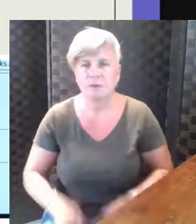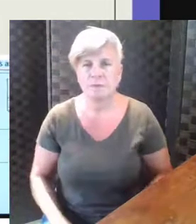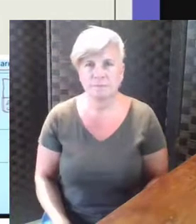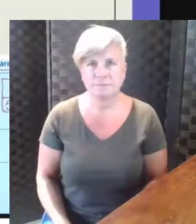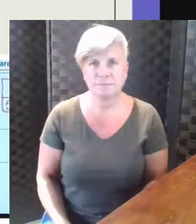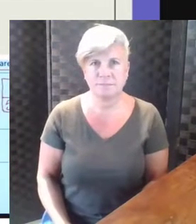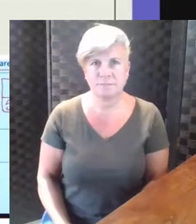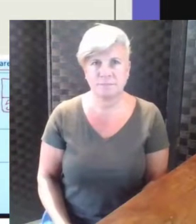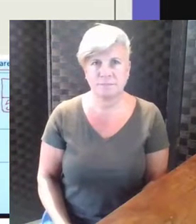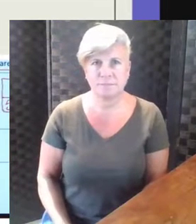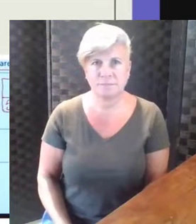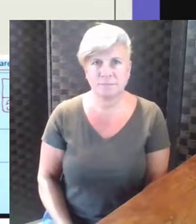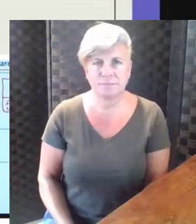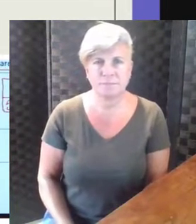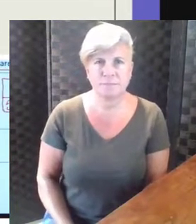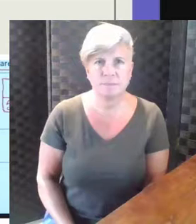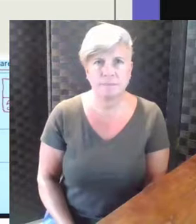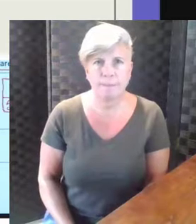24.